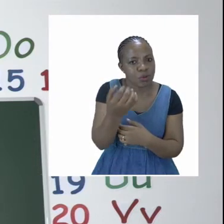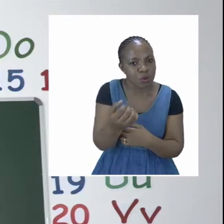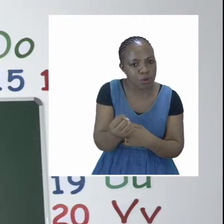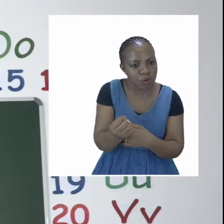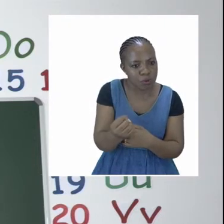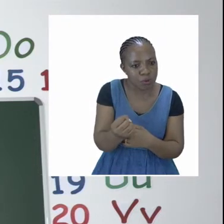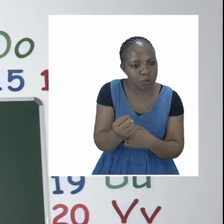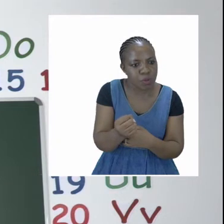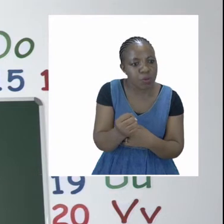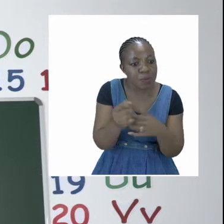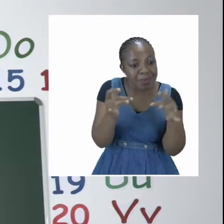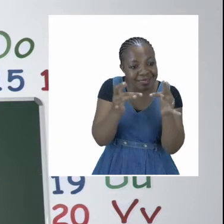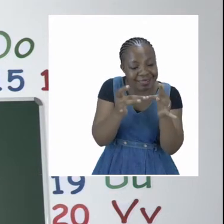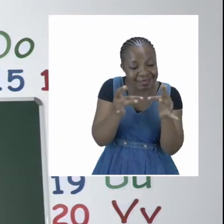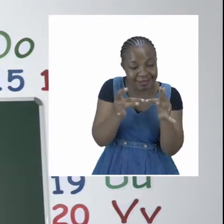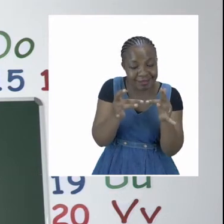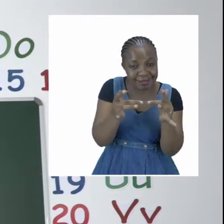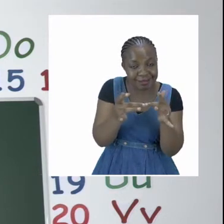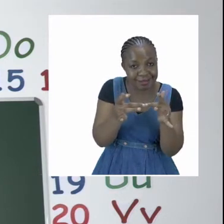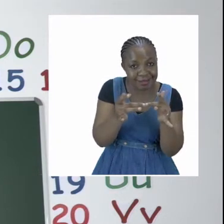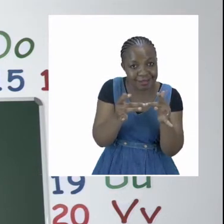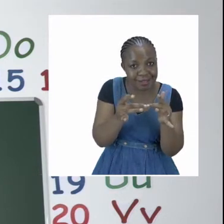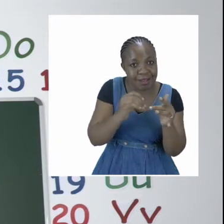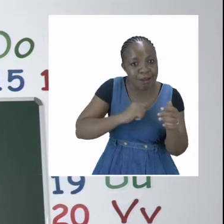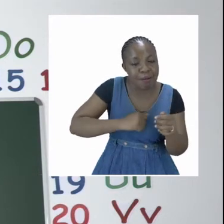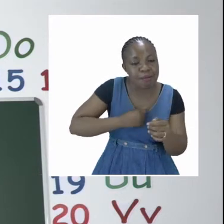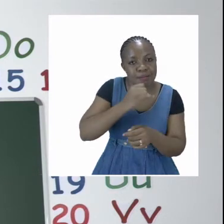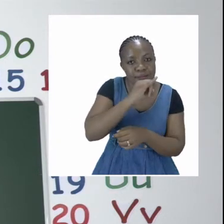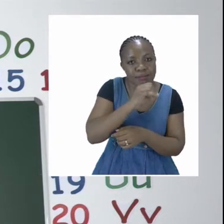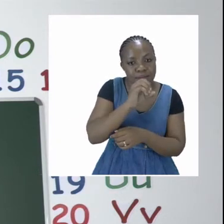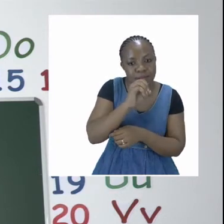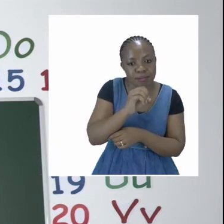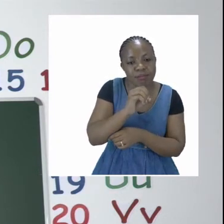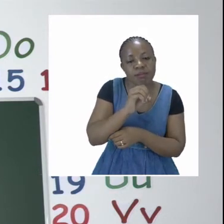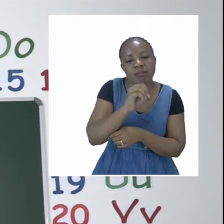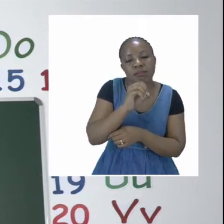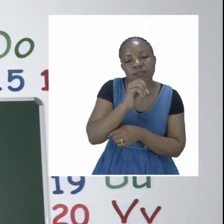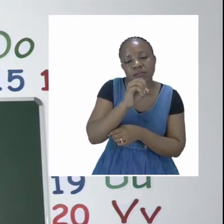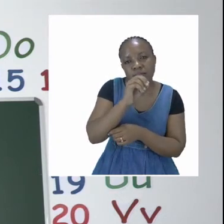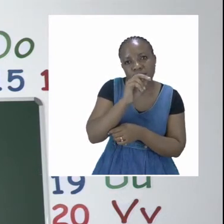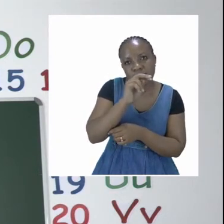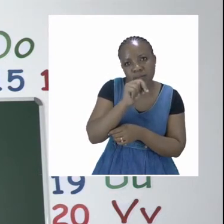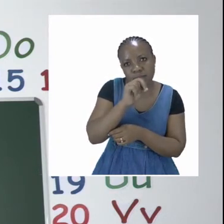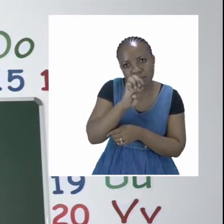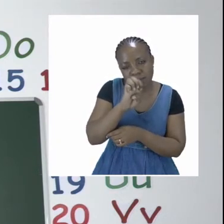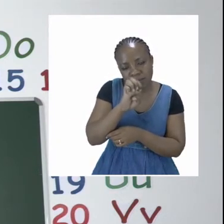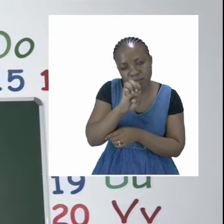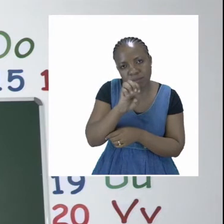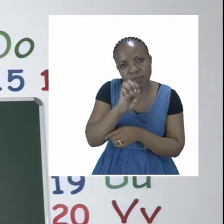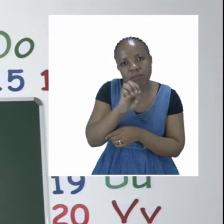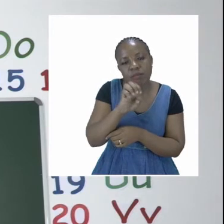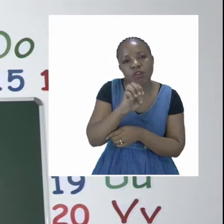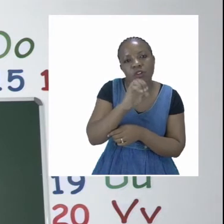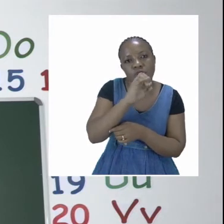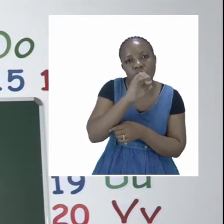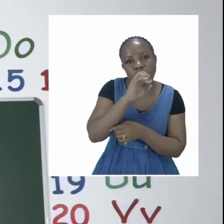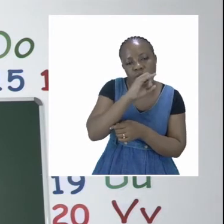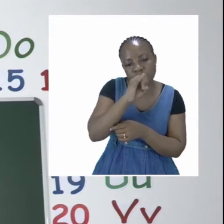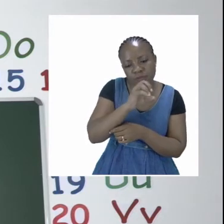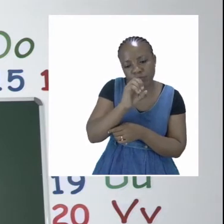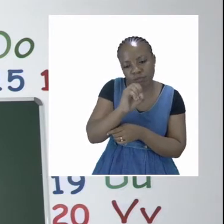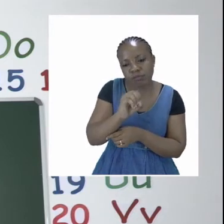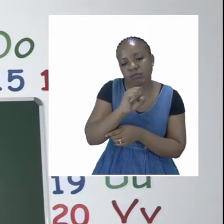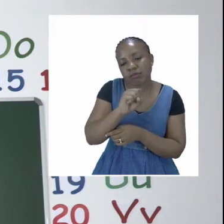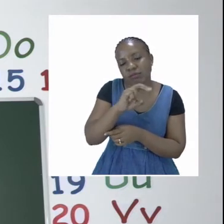our online platforms, MyZone and Zoshi Facebook pages, and in addition,